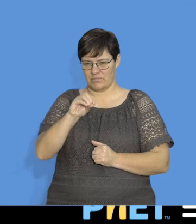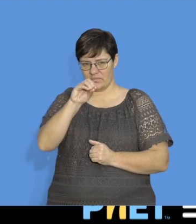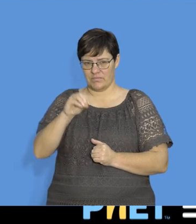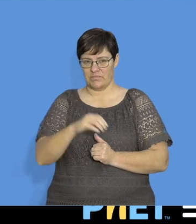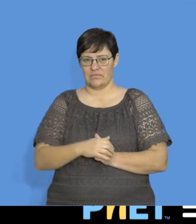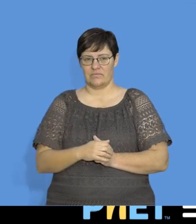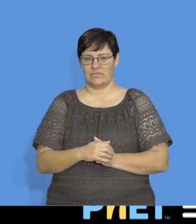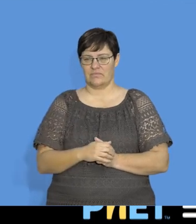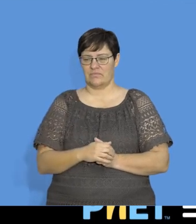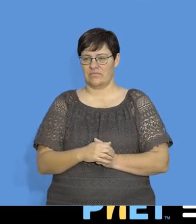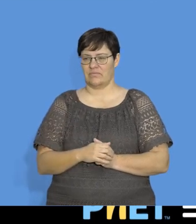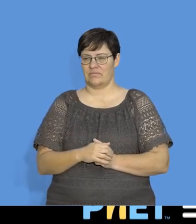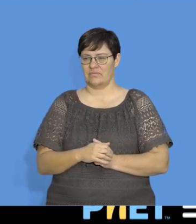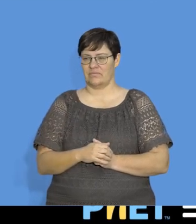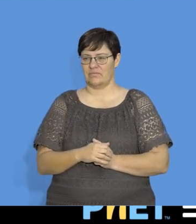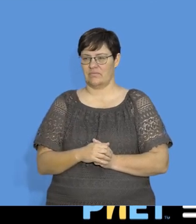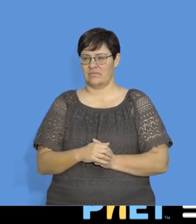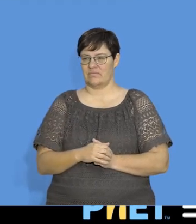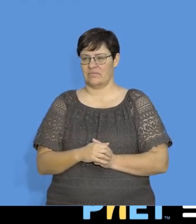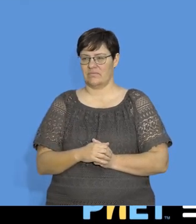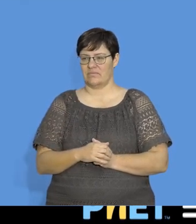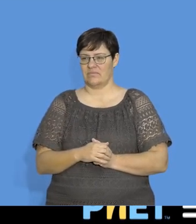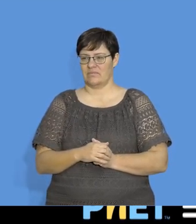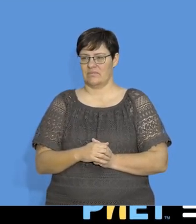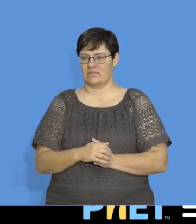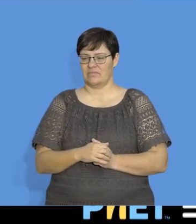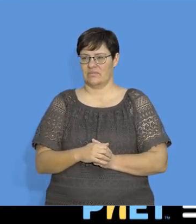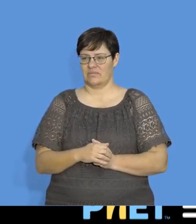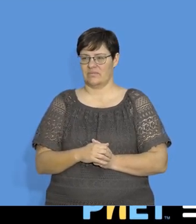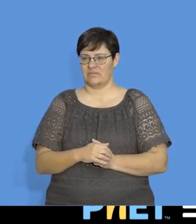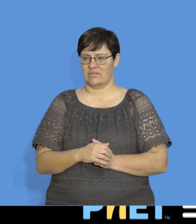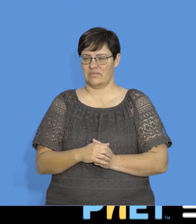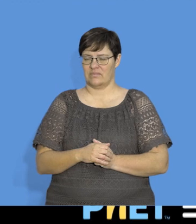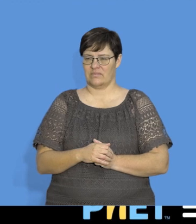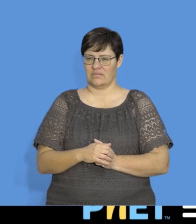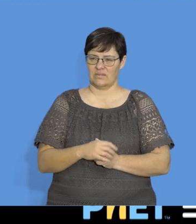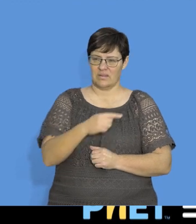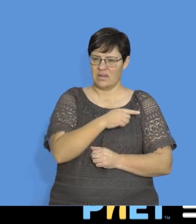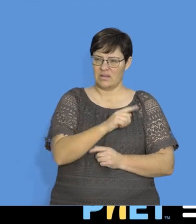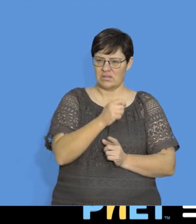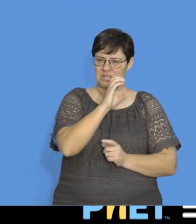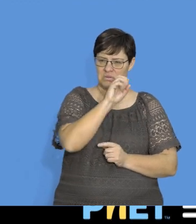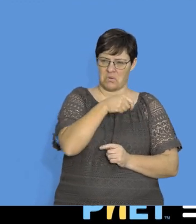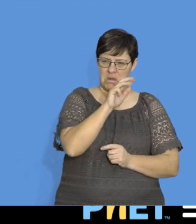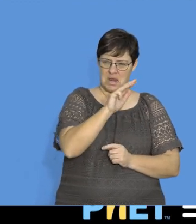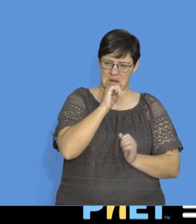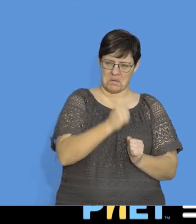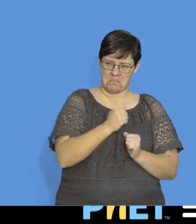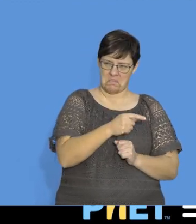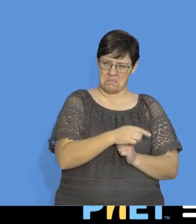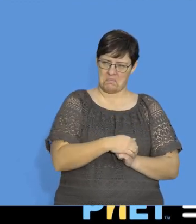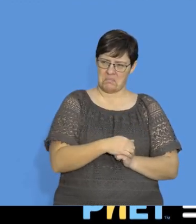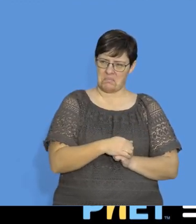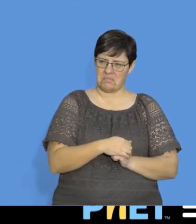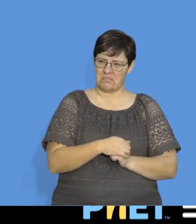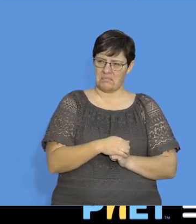moving this. Okay. If I move that, not changing, still 0.99,